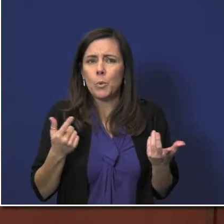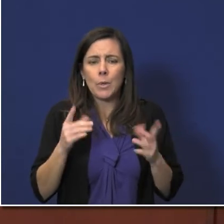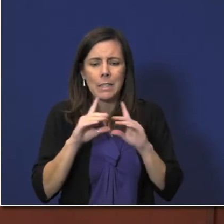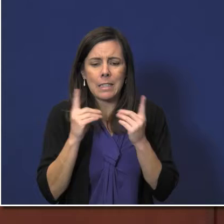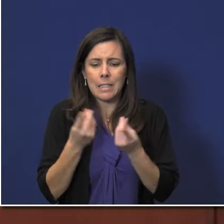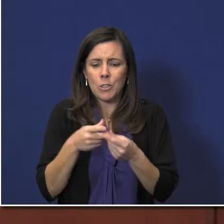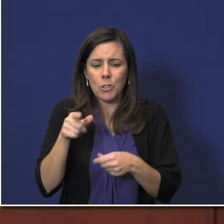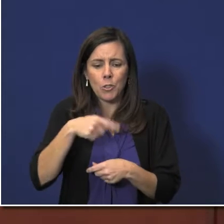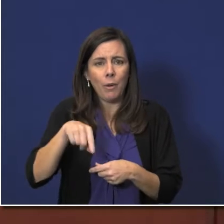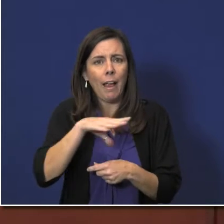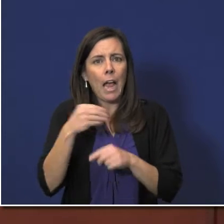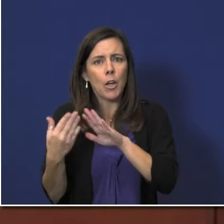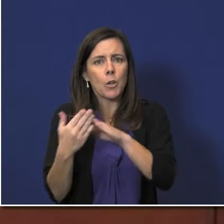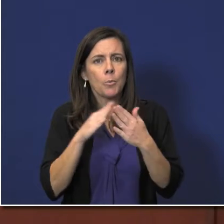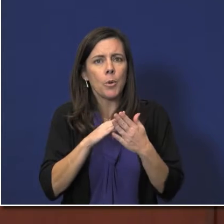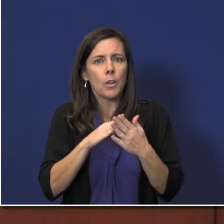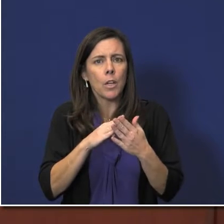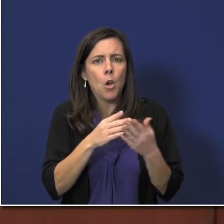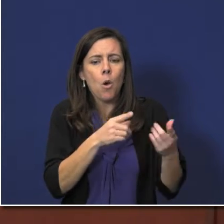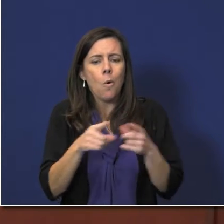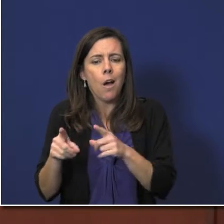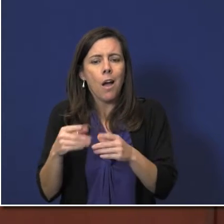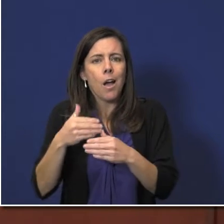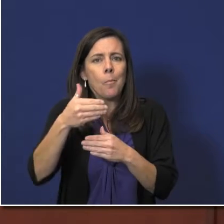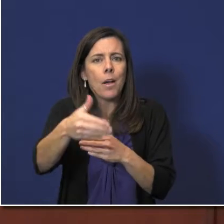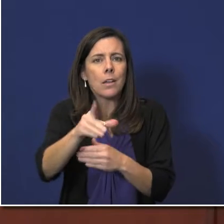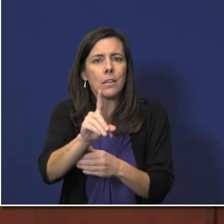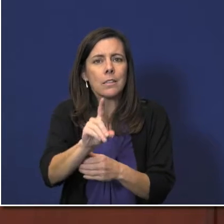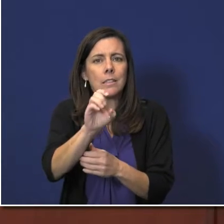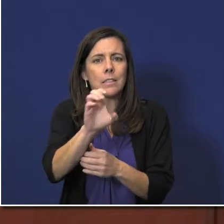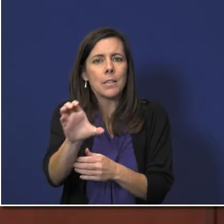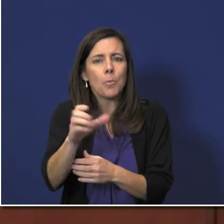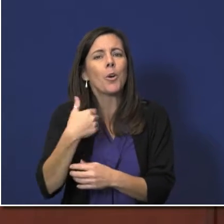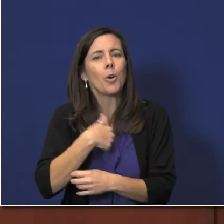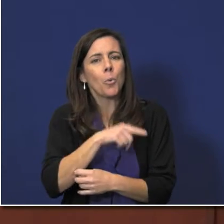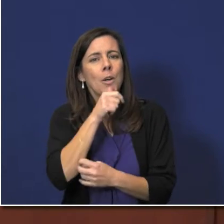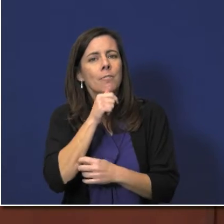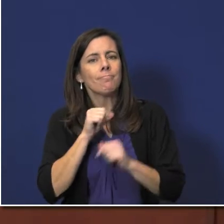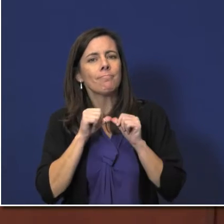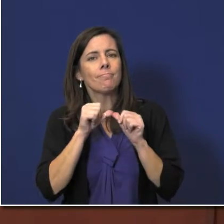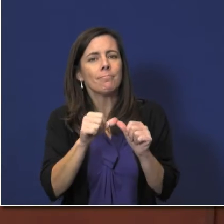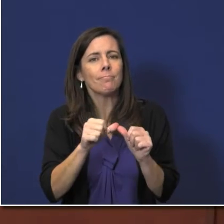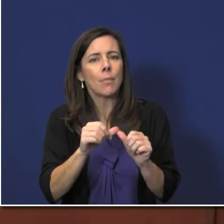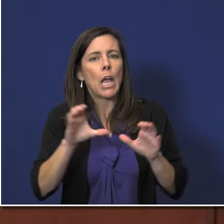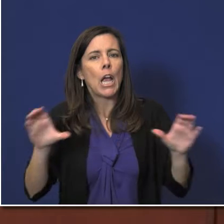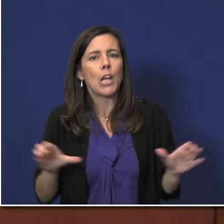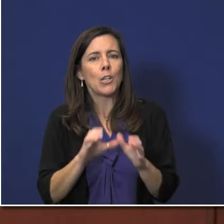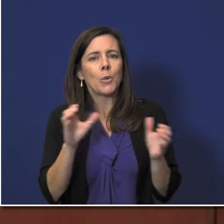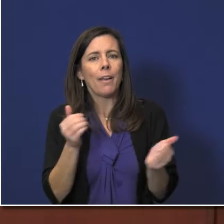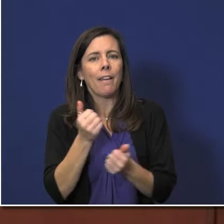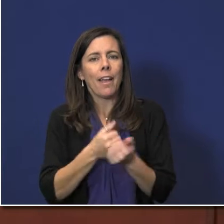come December. We are carrying on and doing those things as we should.